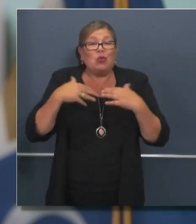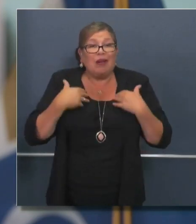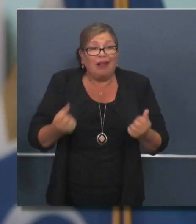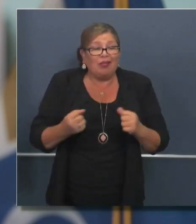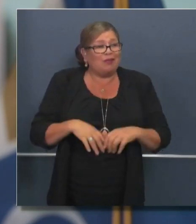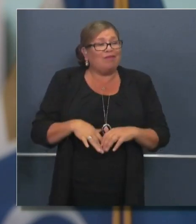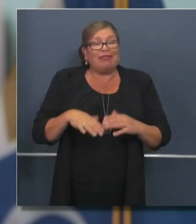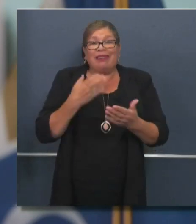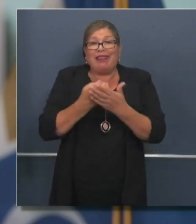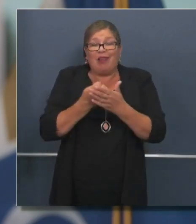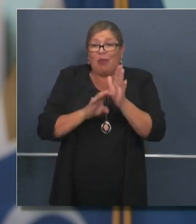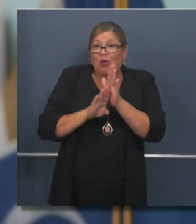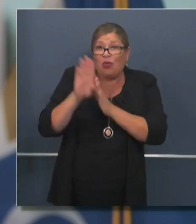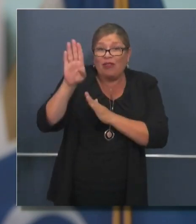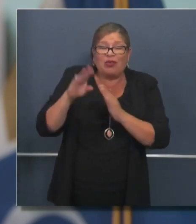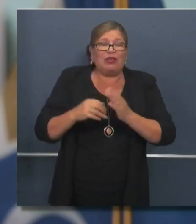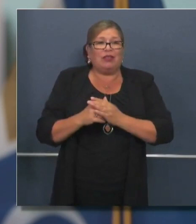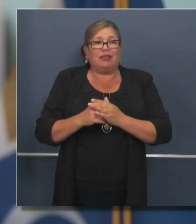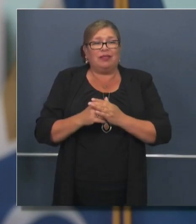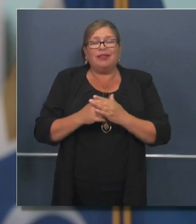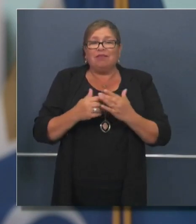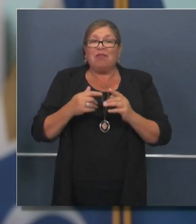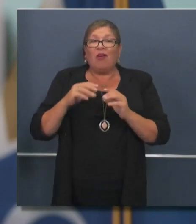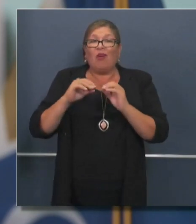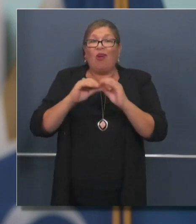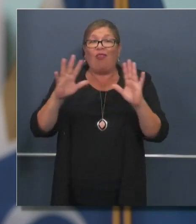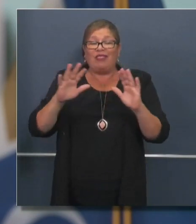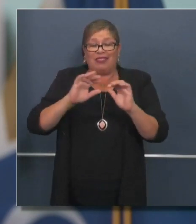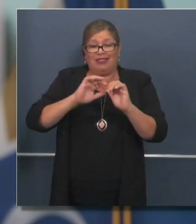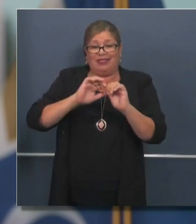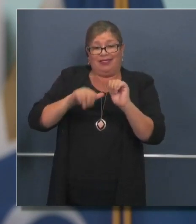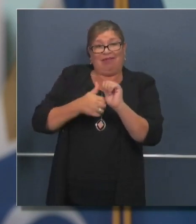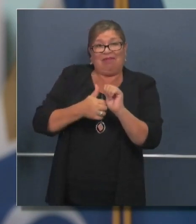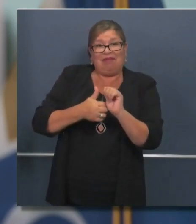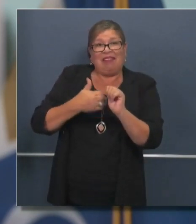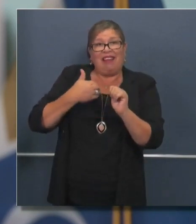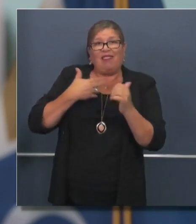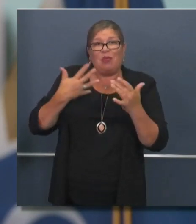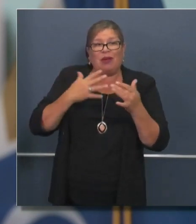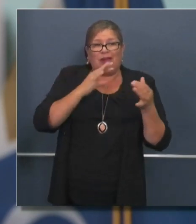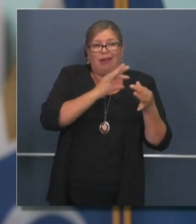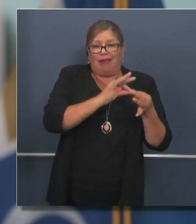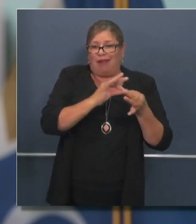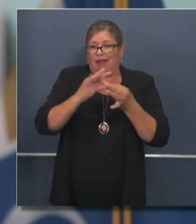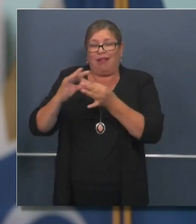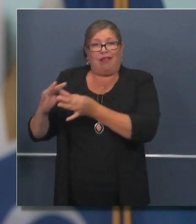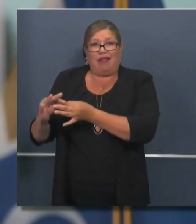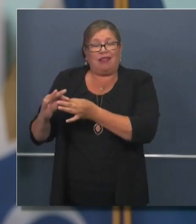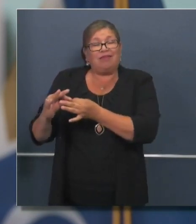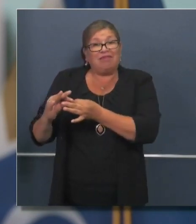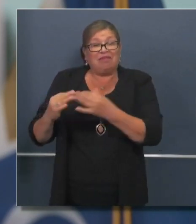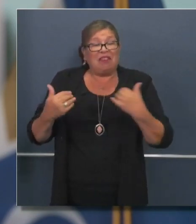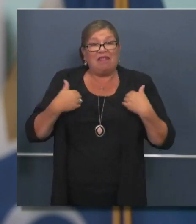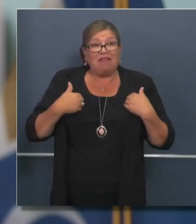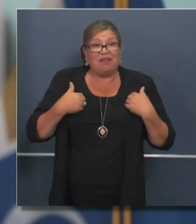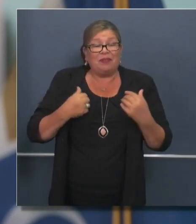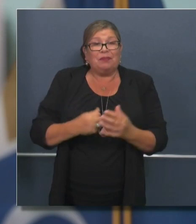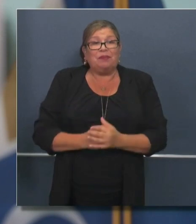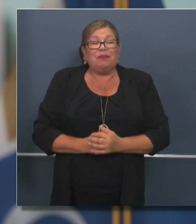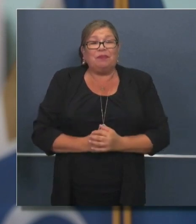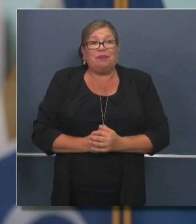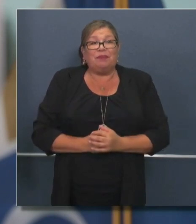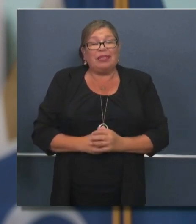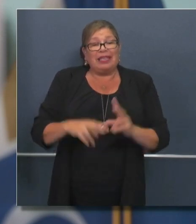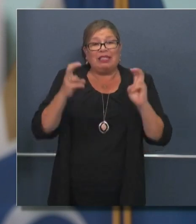recovery have obvious tenets that connect this moment so directly. The